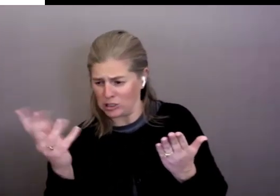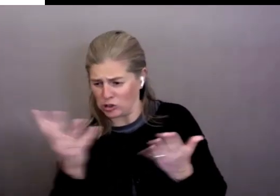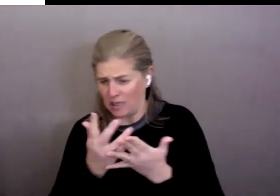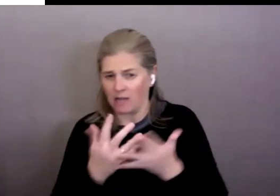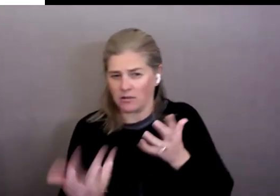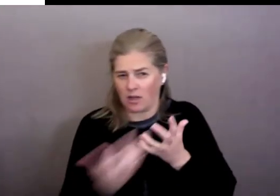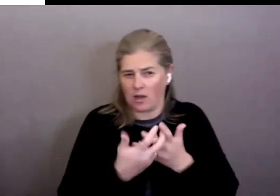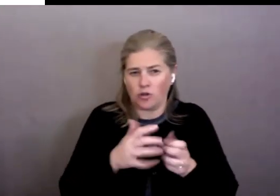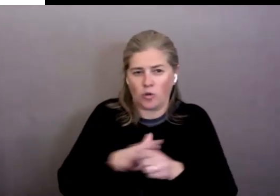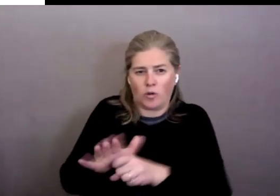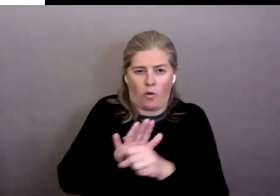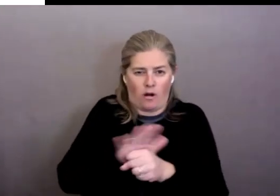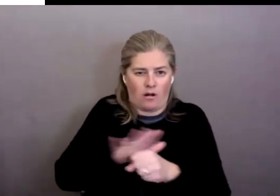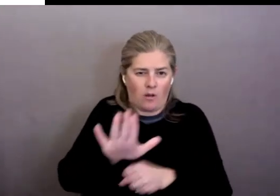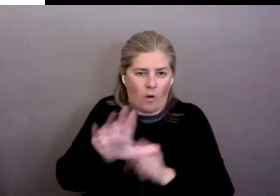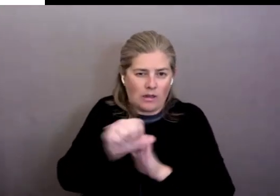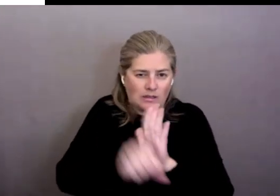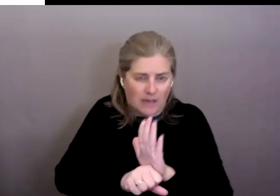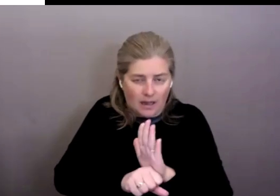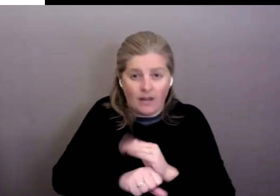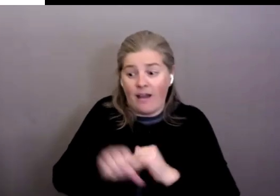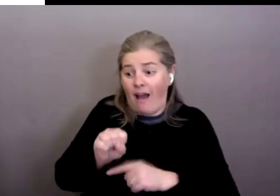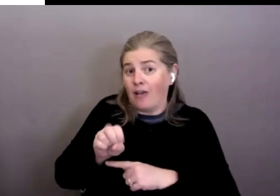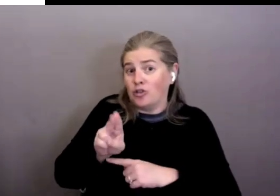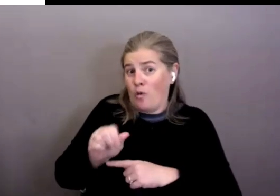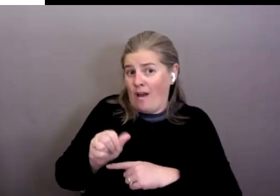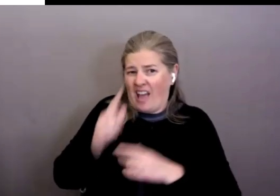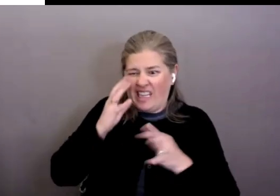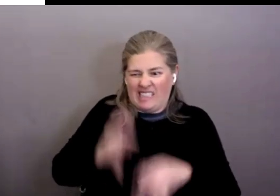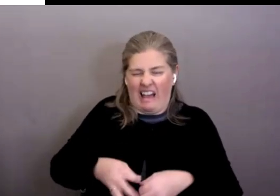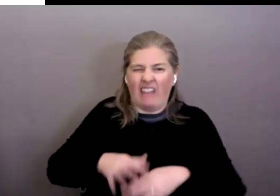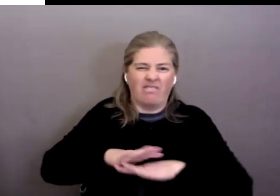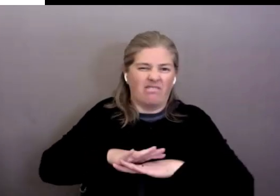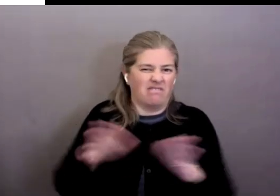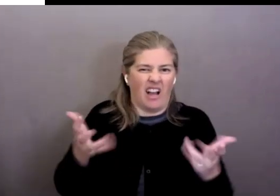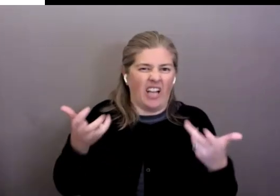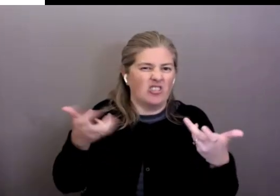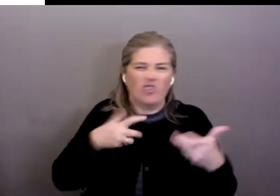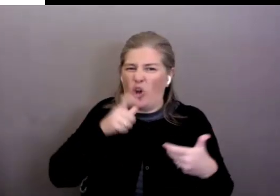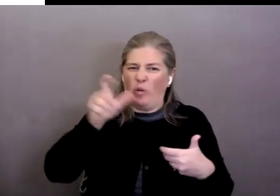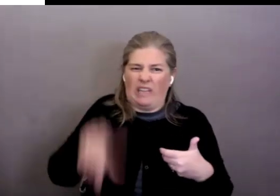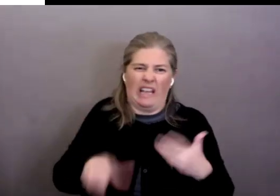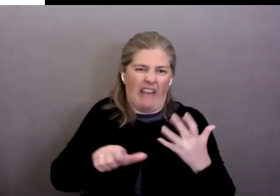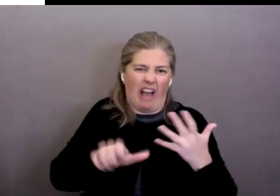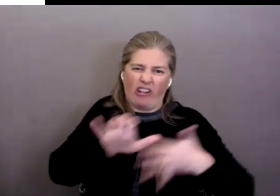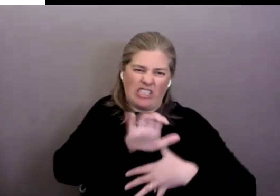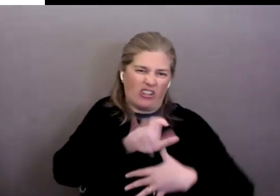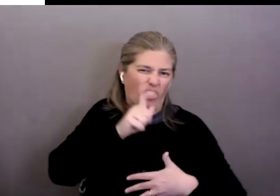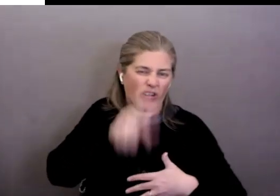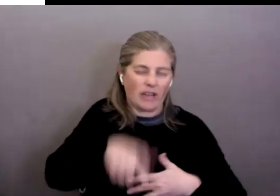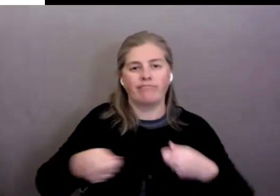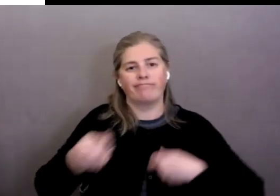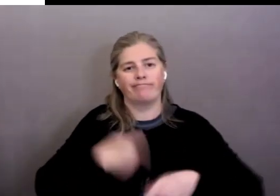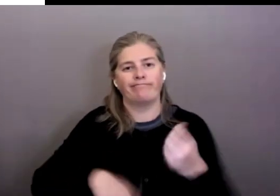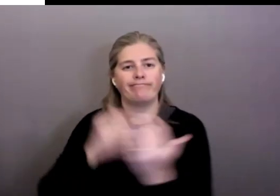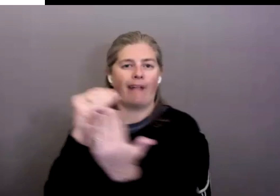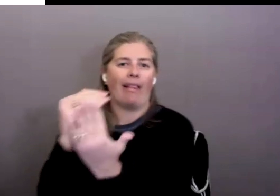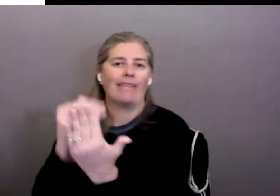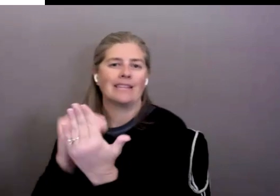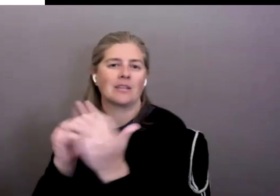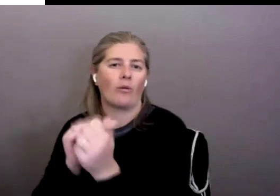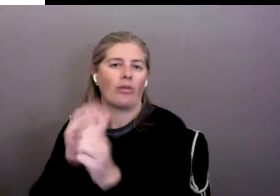state. SUAs could also decide not to incorporate these specific criteria into their policy and instead only list them in the prior approval